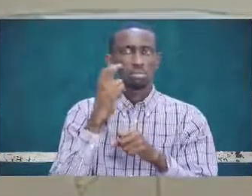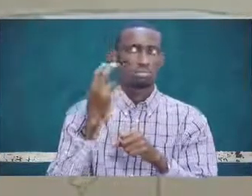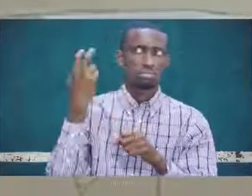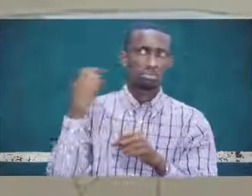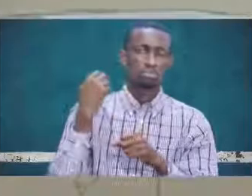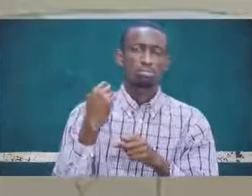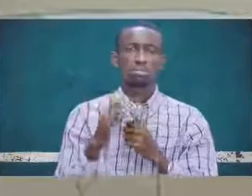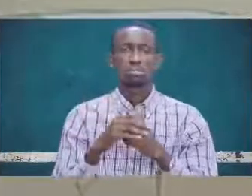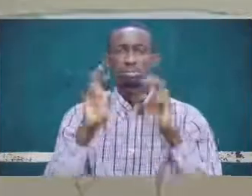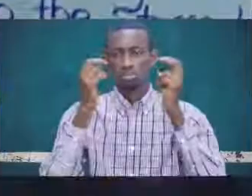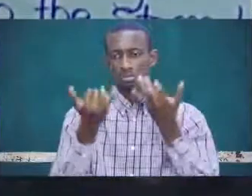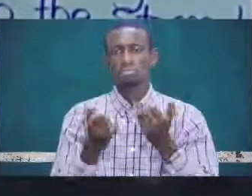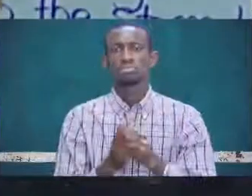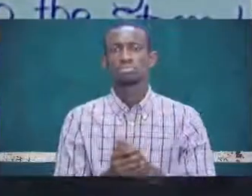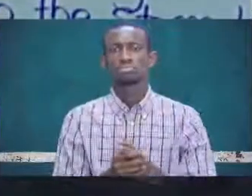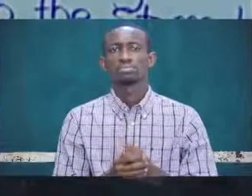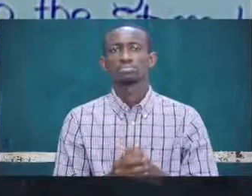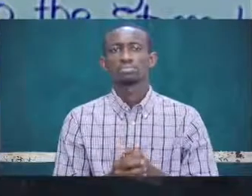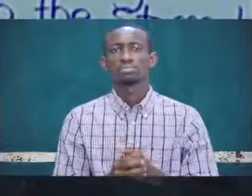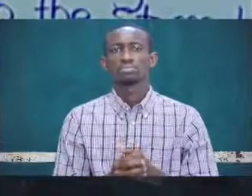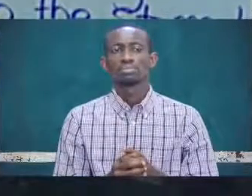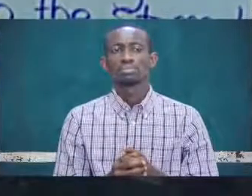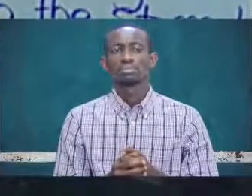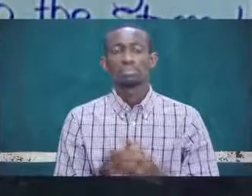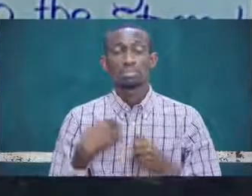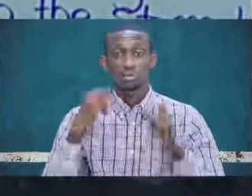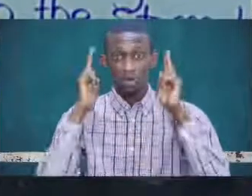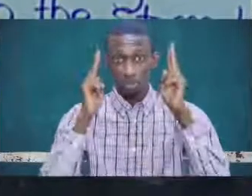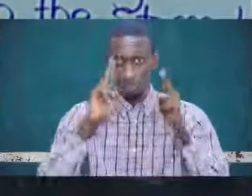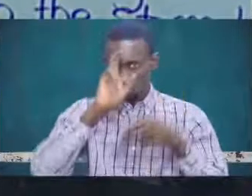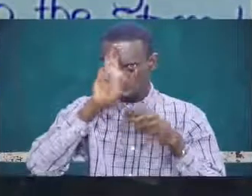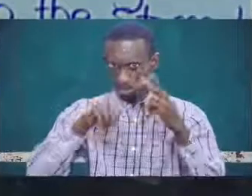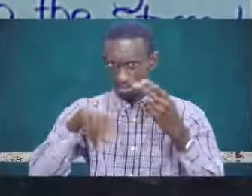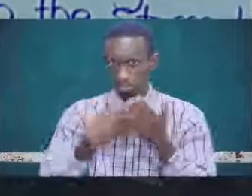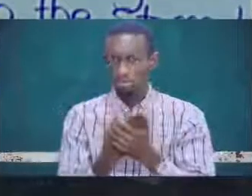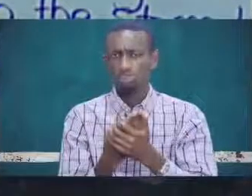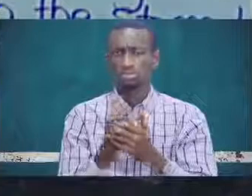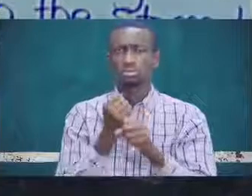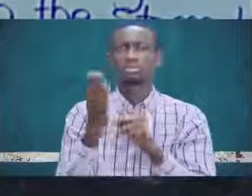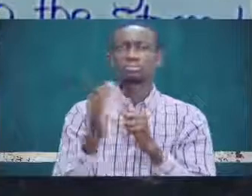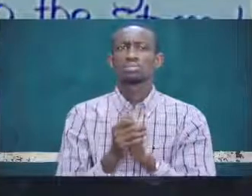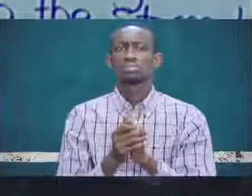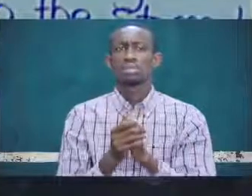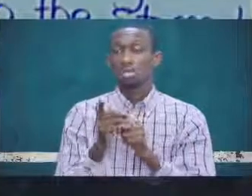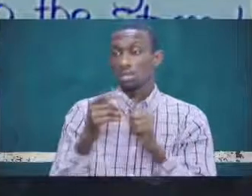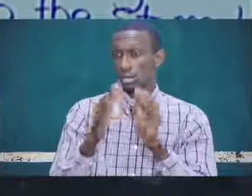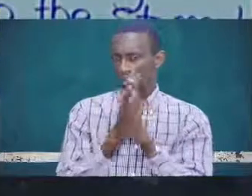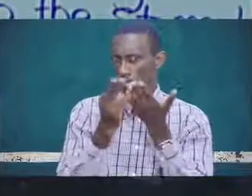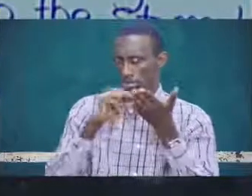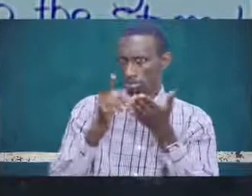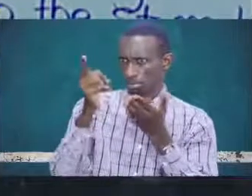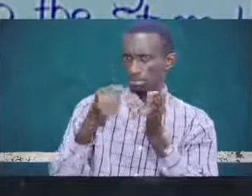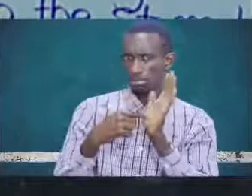on the onset of the next lesson. And I hope everybody will do it. And here is a reference book where you can get the information